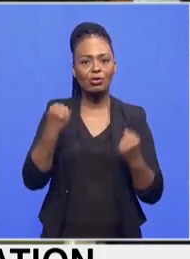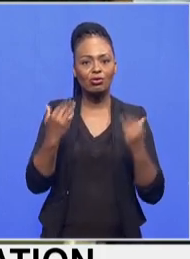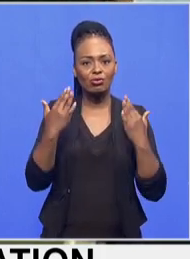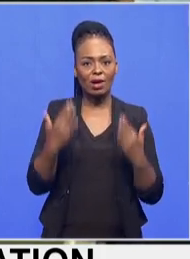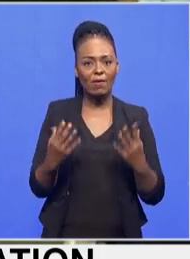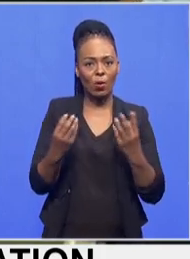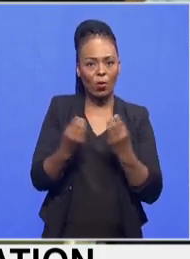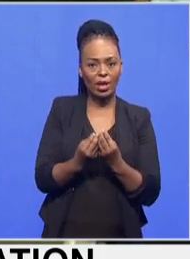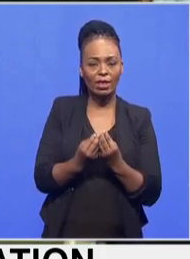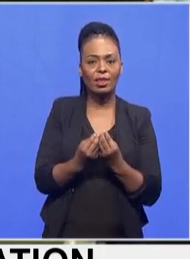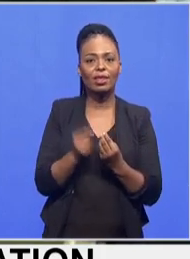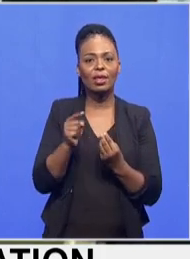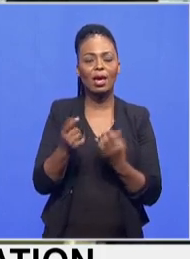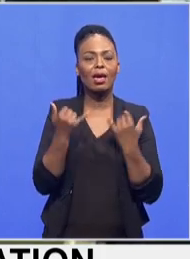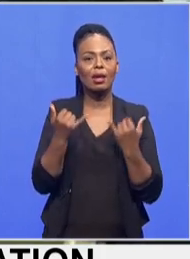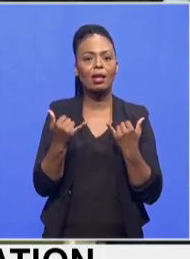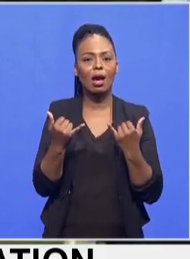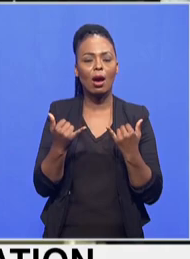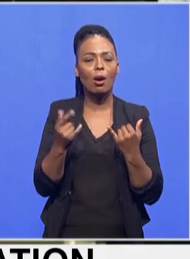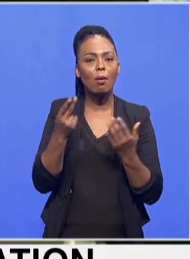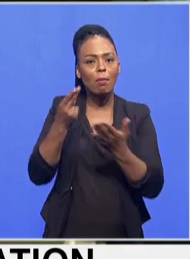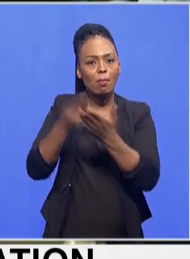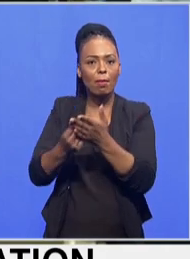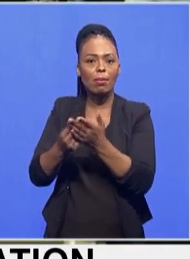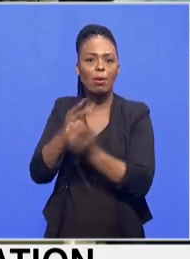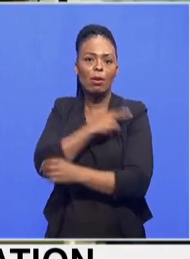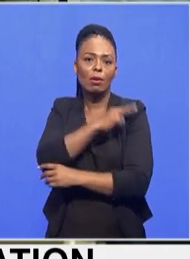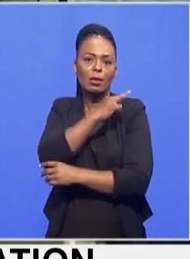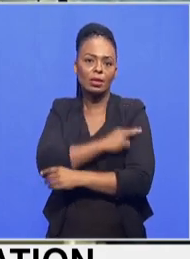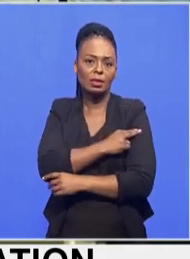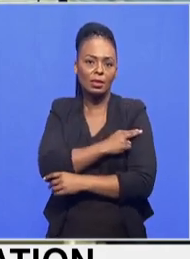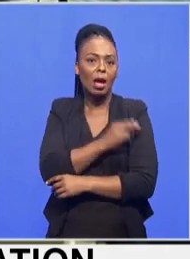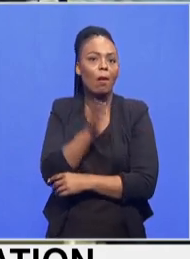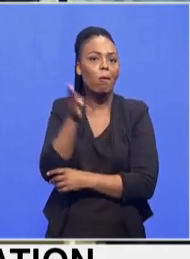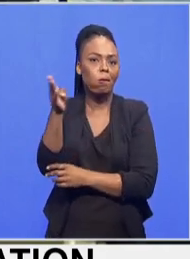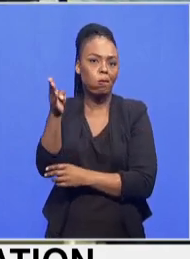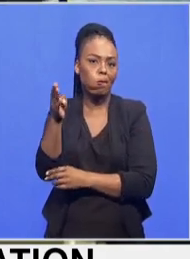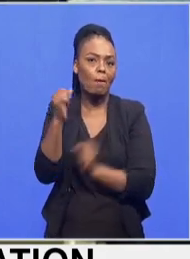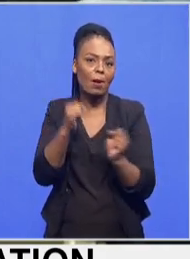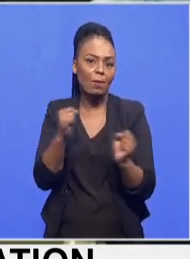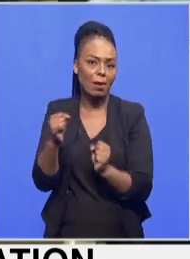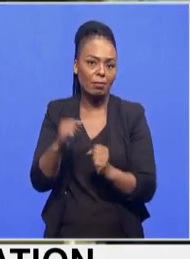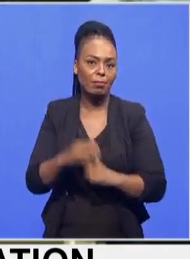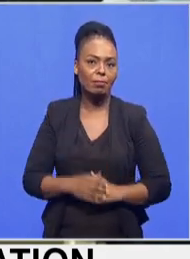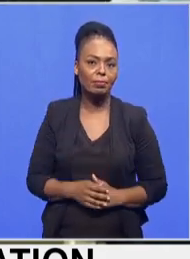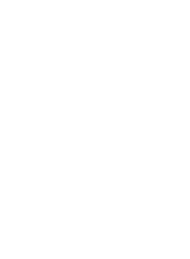them on that day is still recovering in hospital. With that, we'll go.